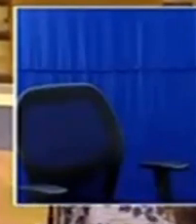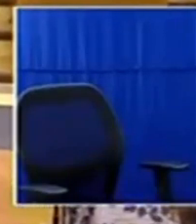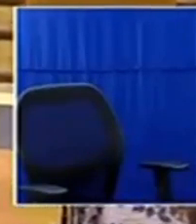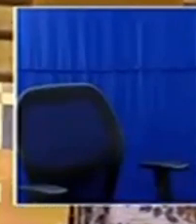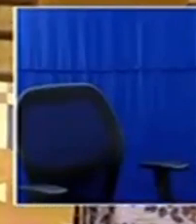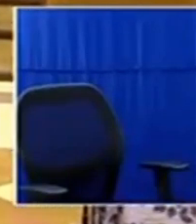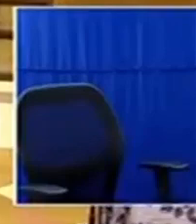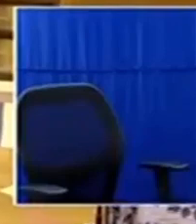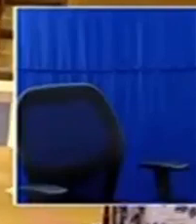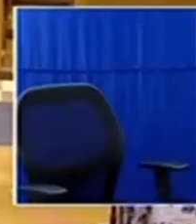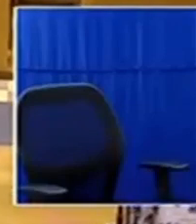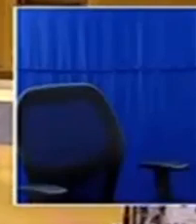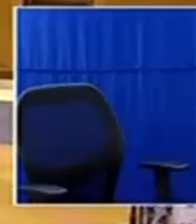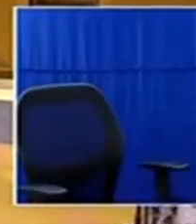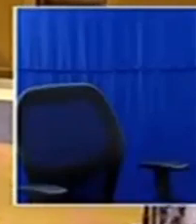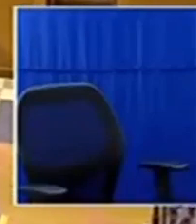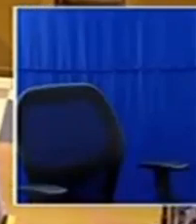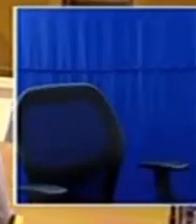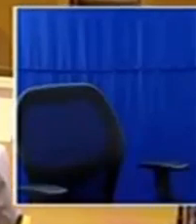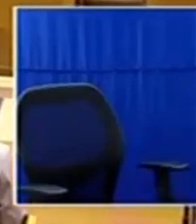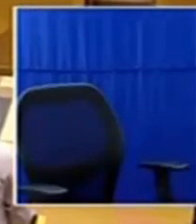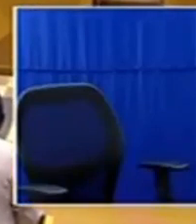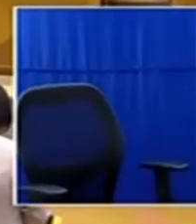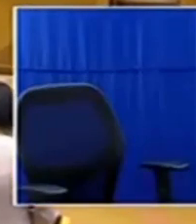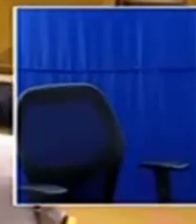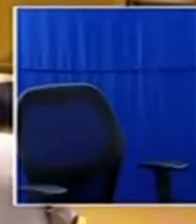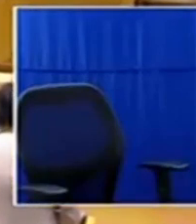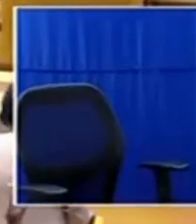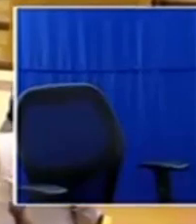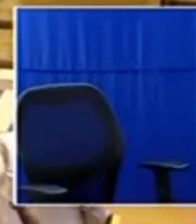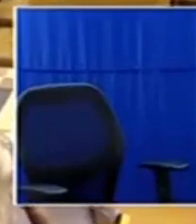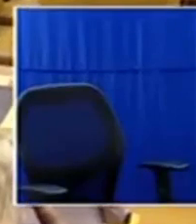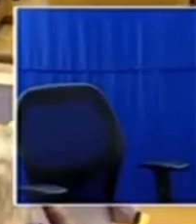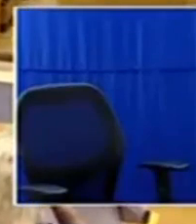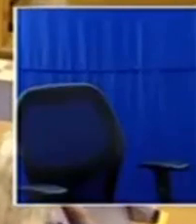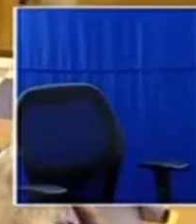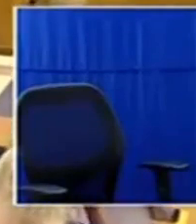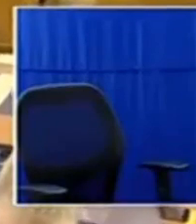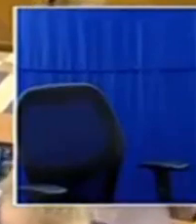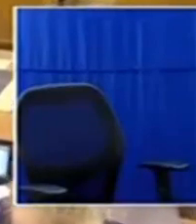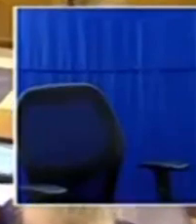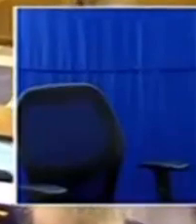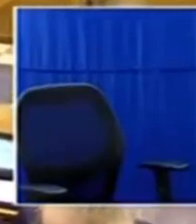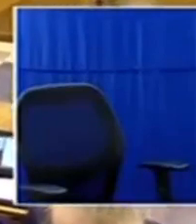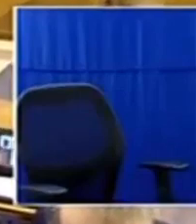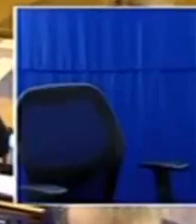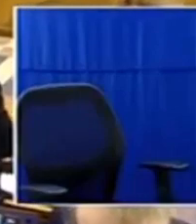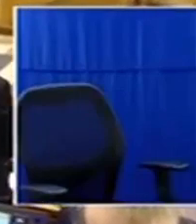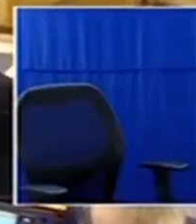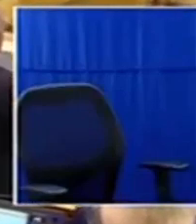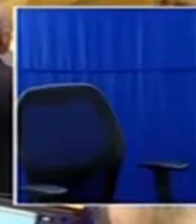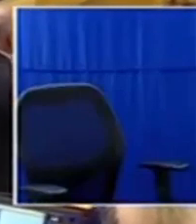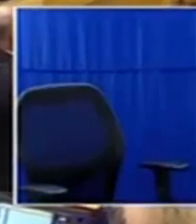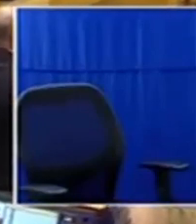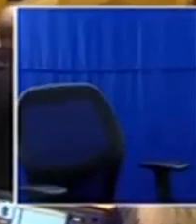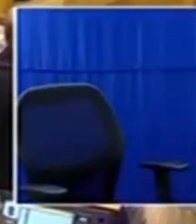Nesi, ANC, Trevor Bonomi, ANC, Timothy Koza, ANC, Tanya Baker, ANC,